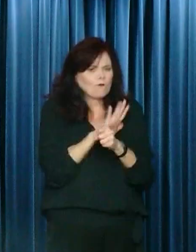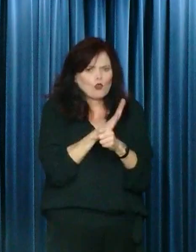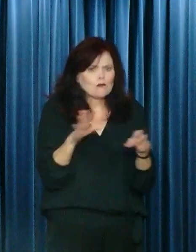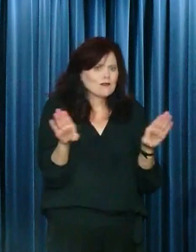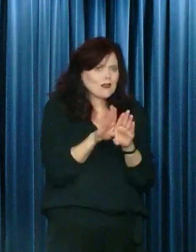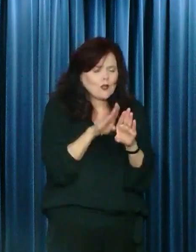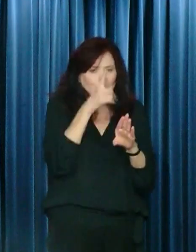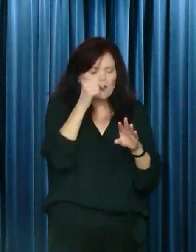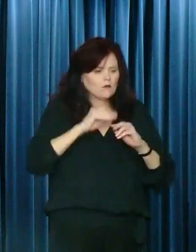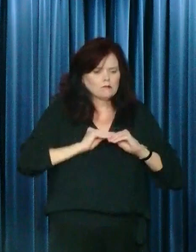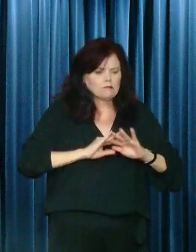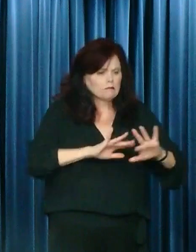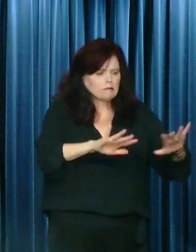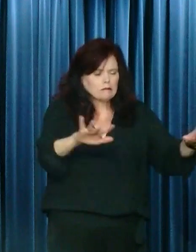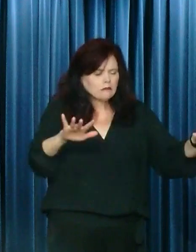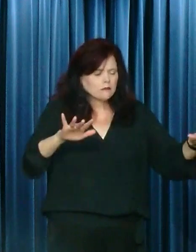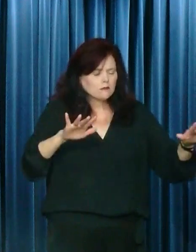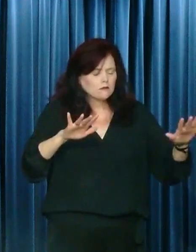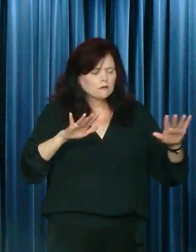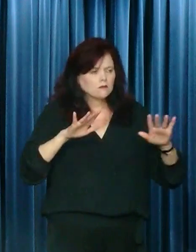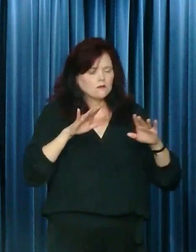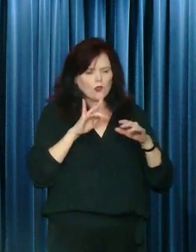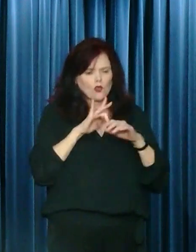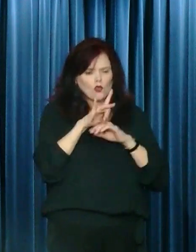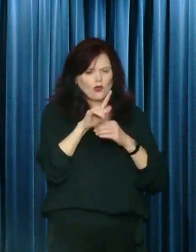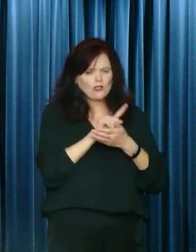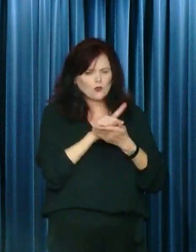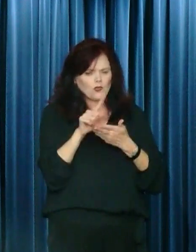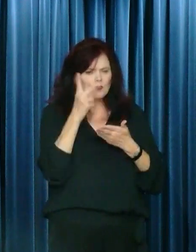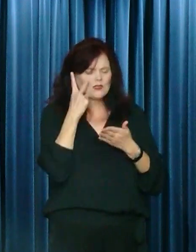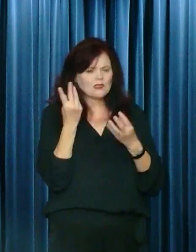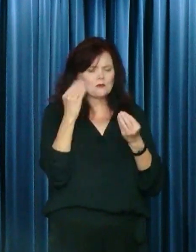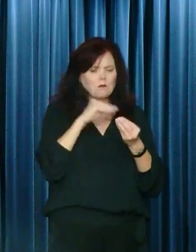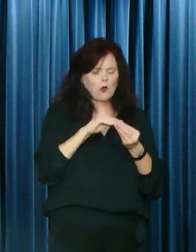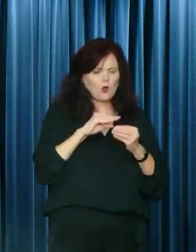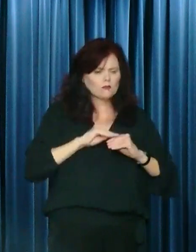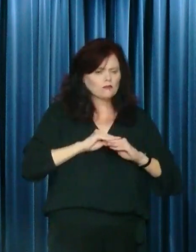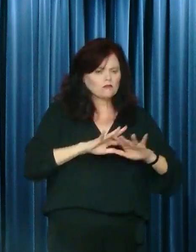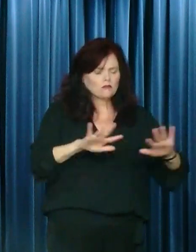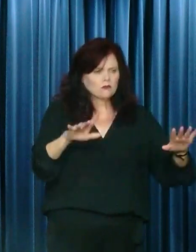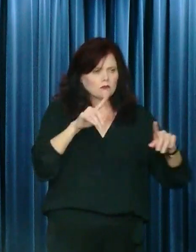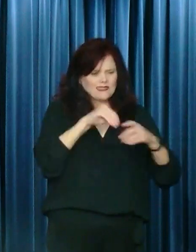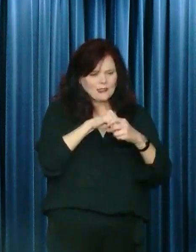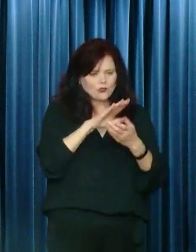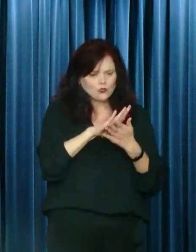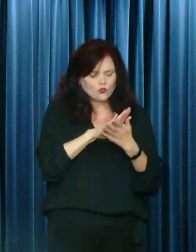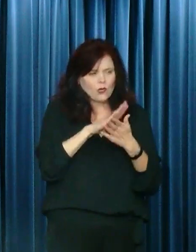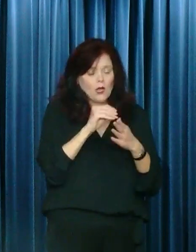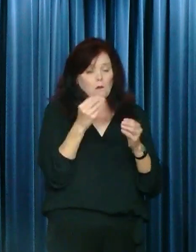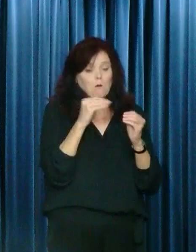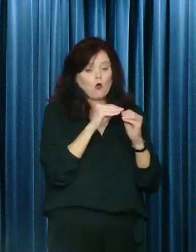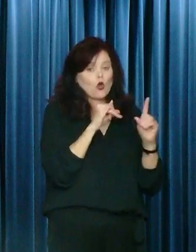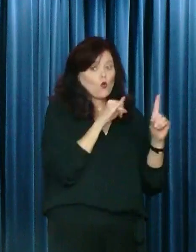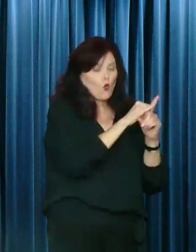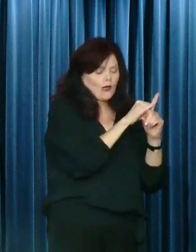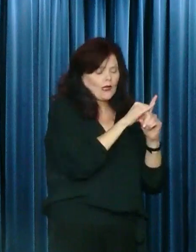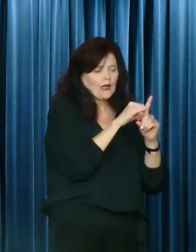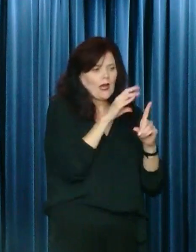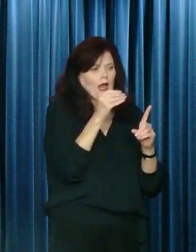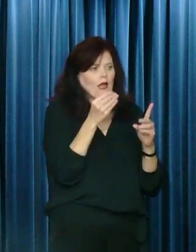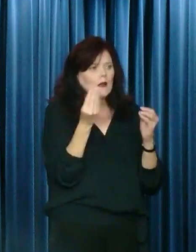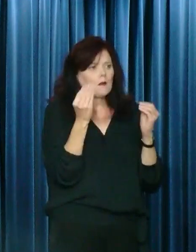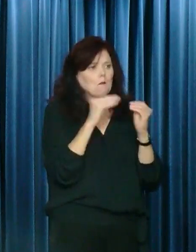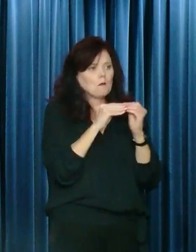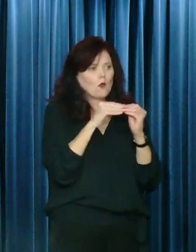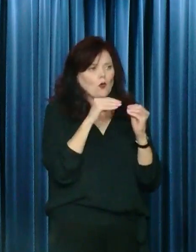excerpts. COVID-19. Even in the earliest weeks, we're seeing much more transmission in schools, much more quarantines, and in fact,